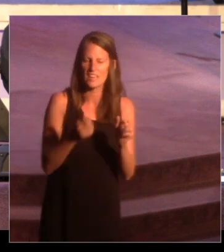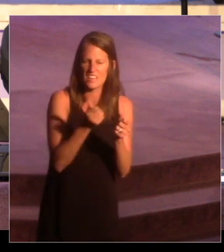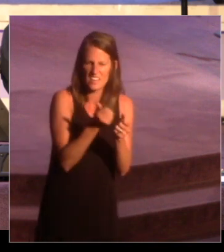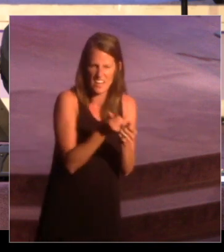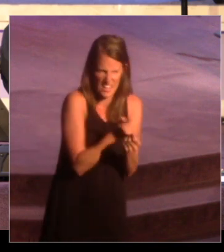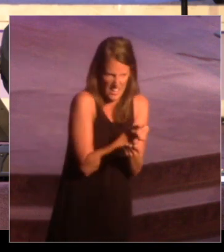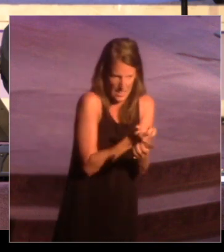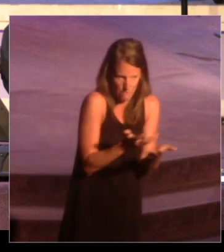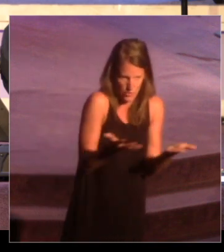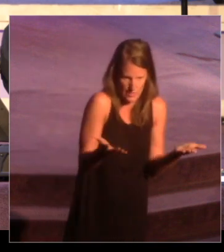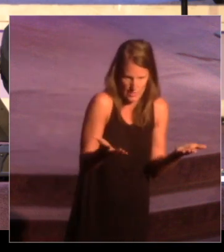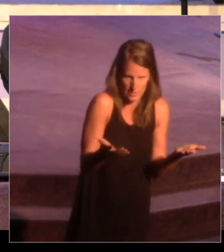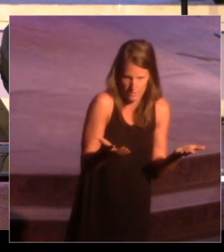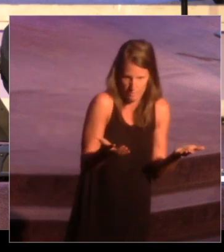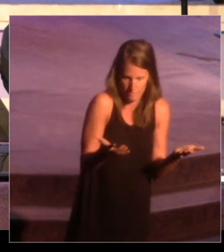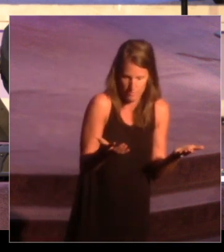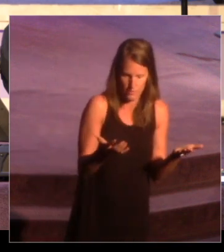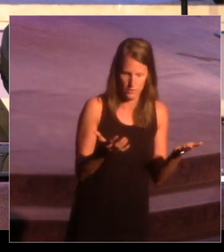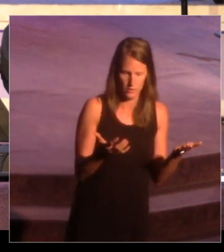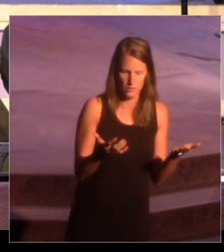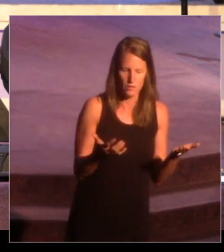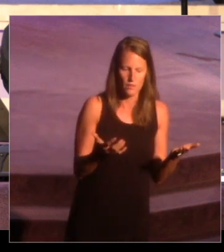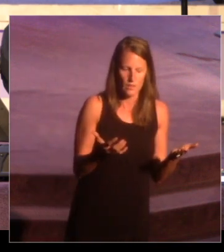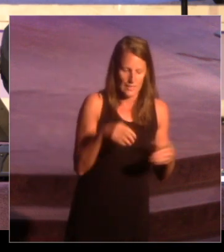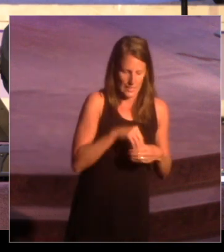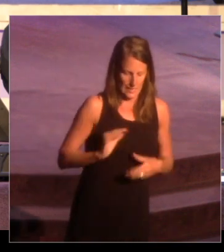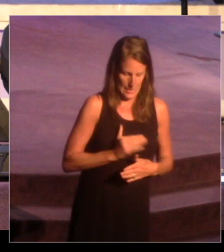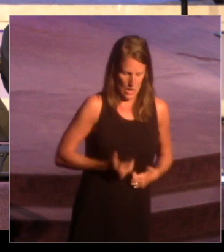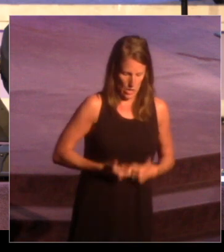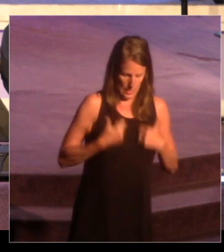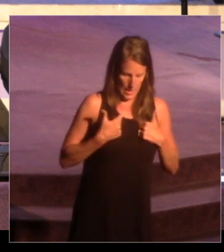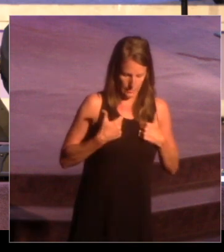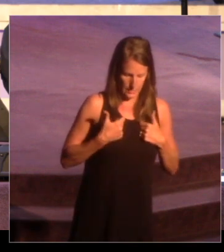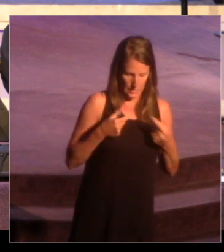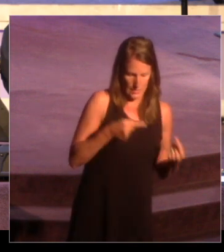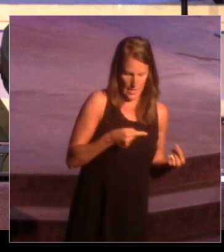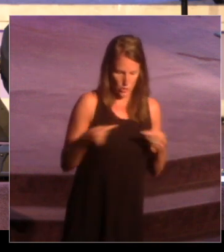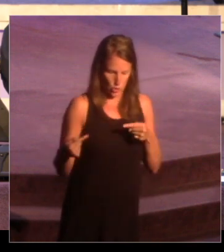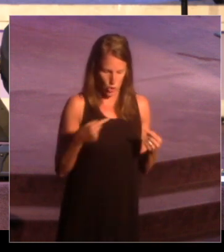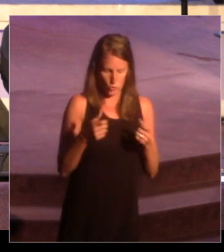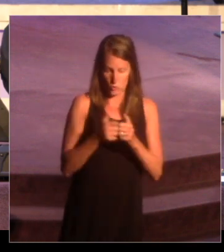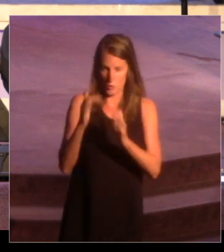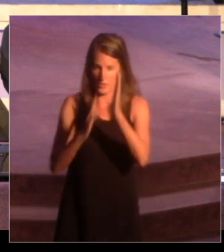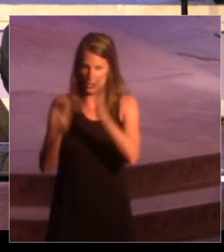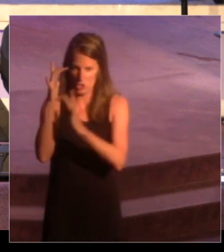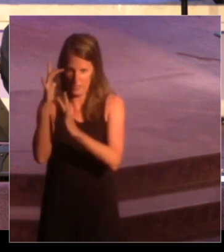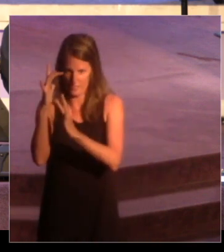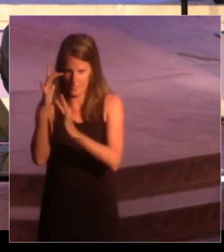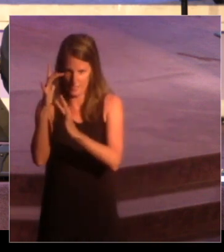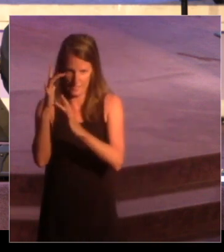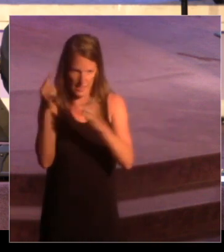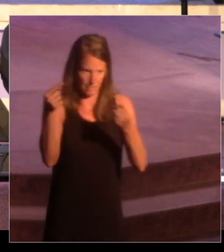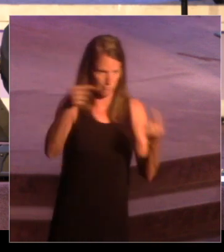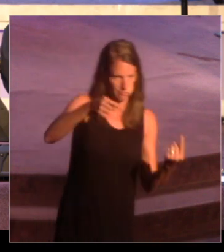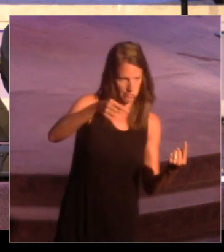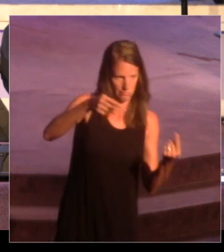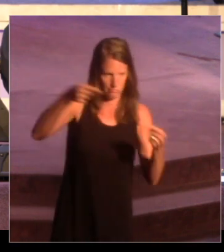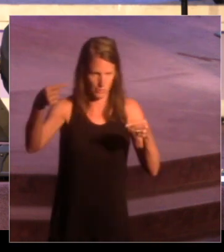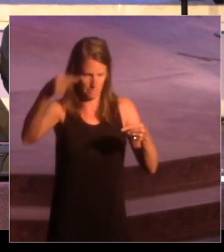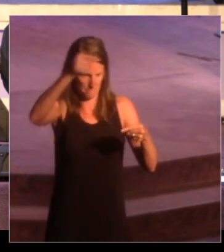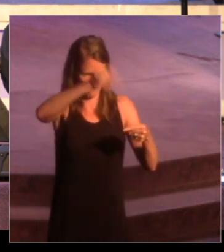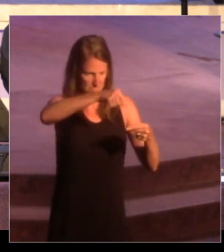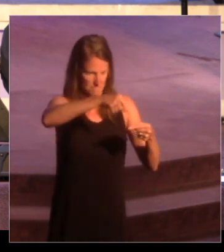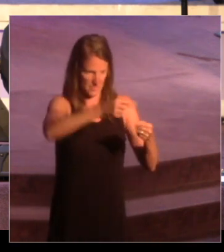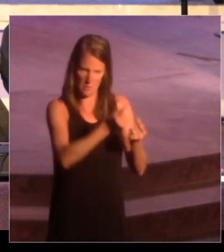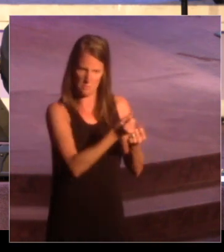Everything that competes with Christ in our lives has to be set on fire. Everything that would pull